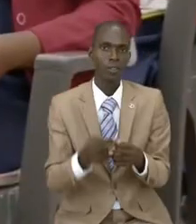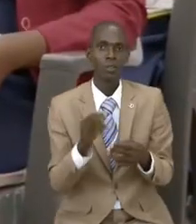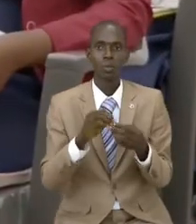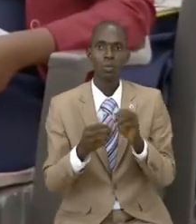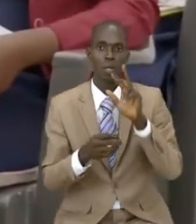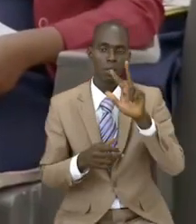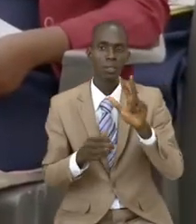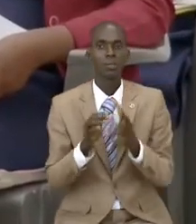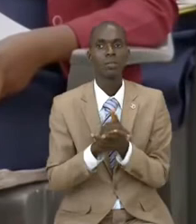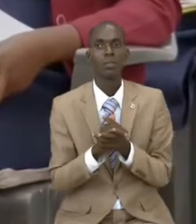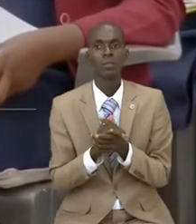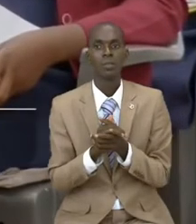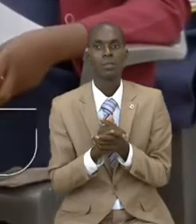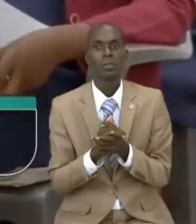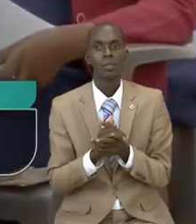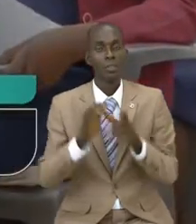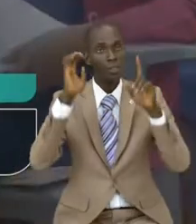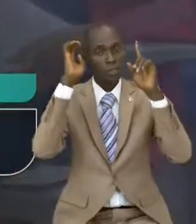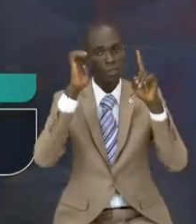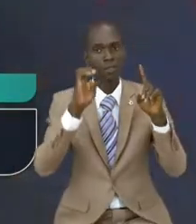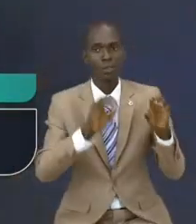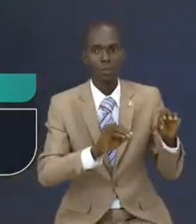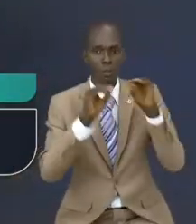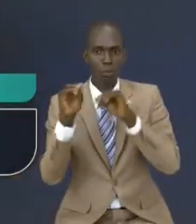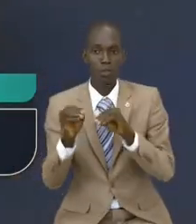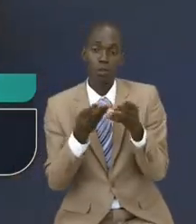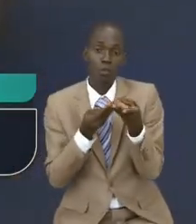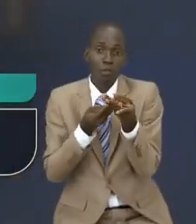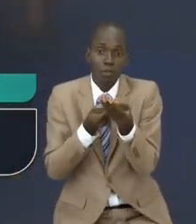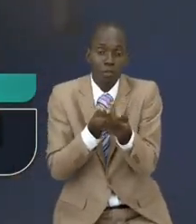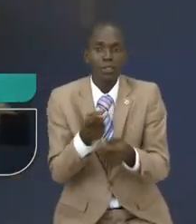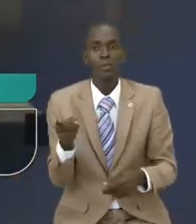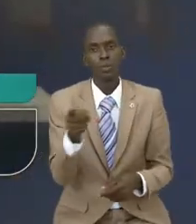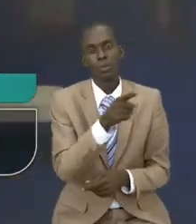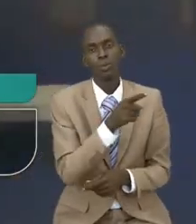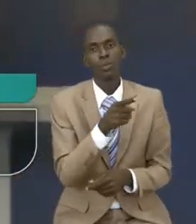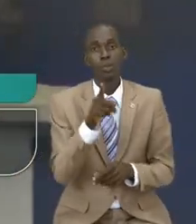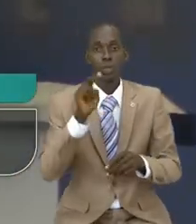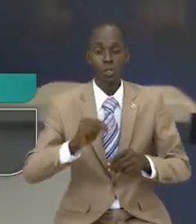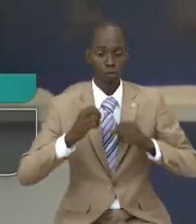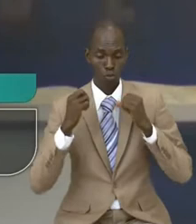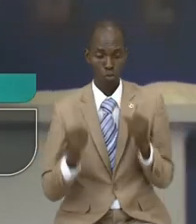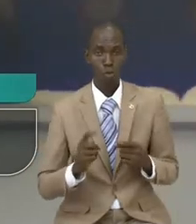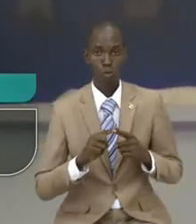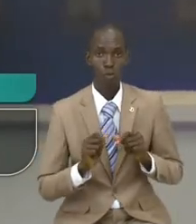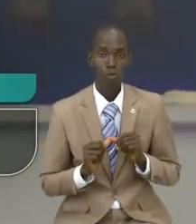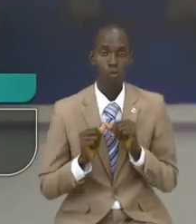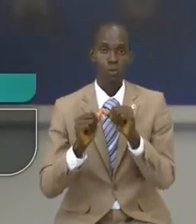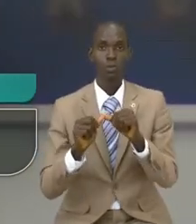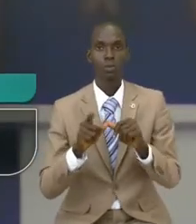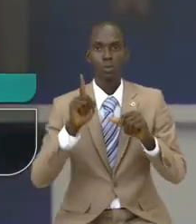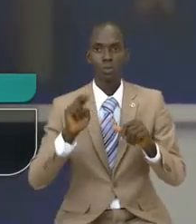three, he feeds you for strength. You need strength to carry on, strength